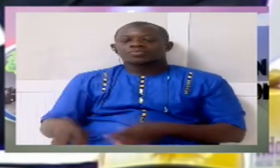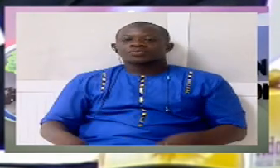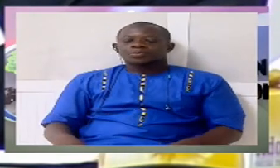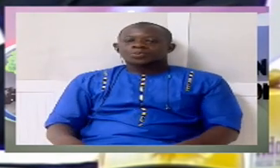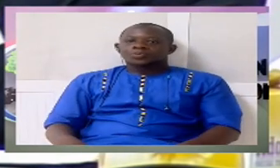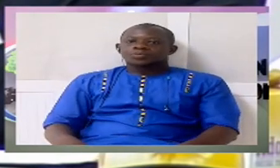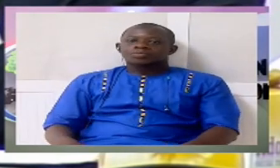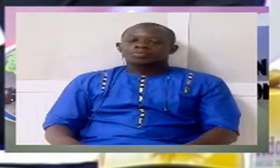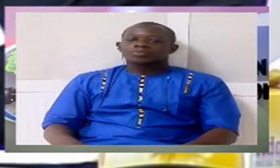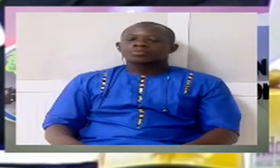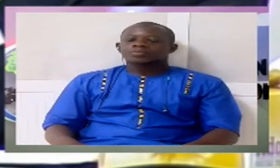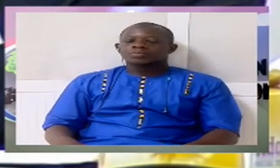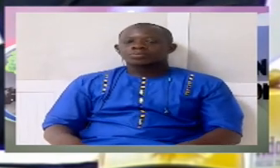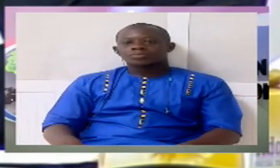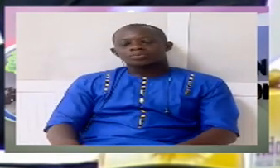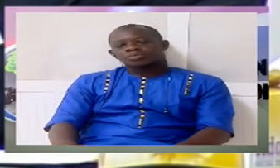2004.